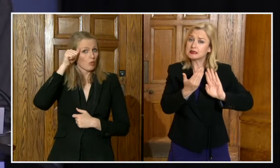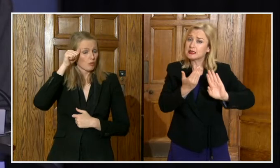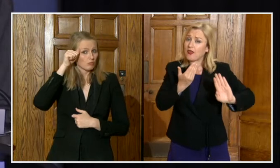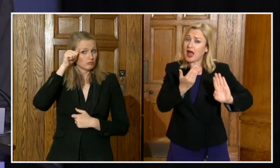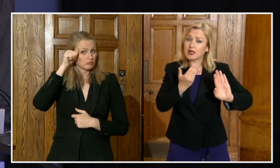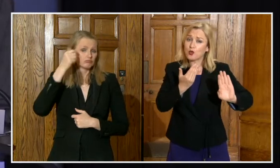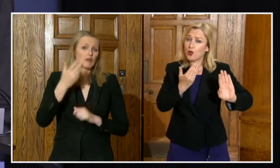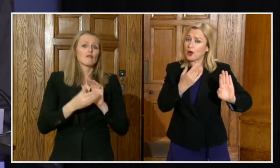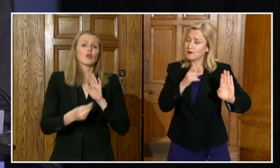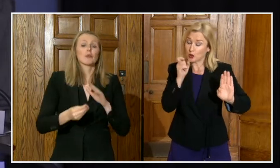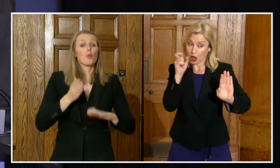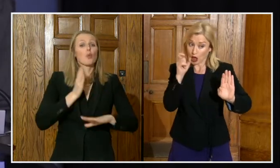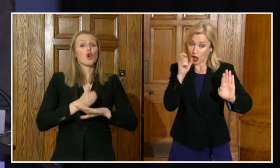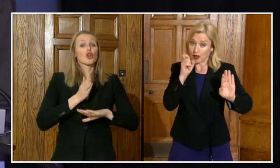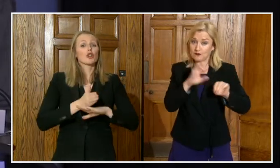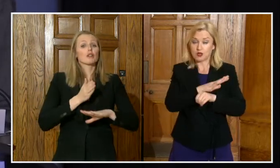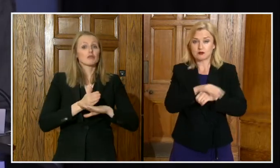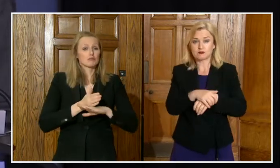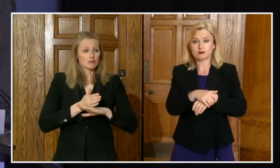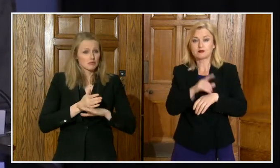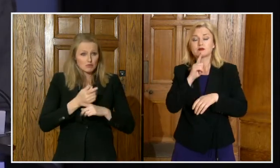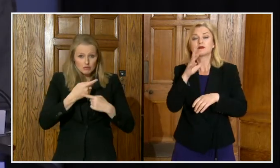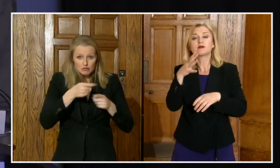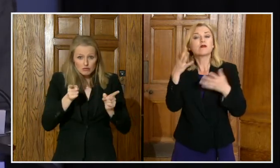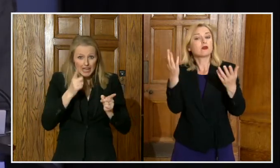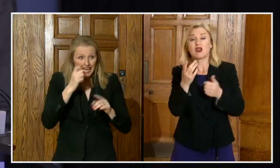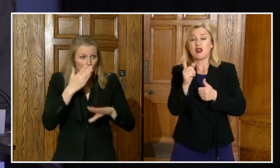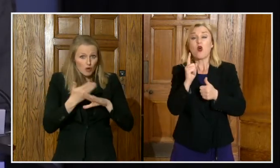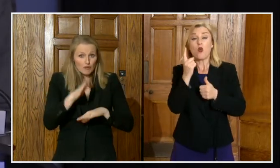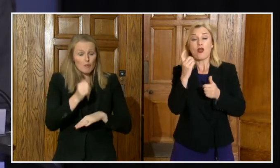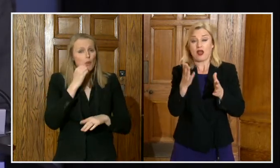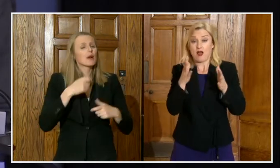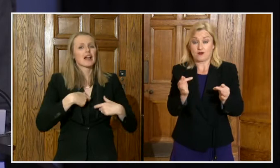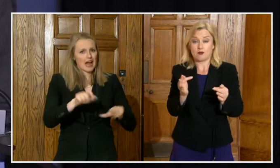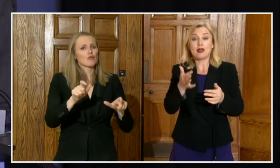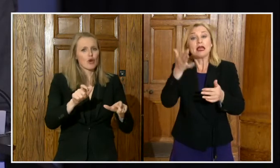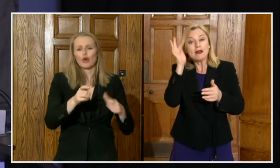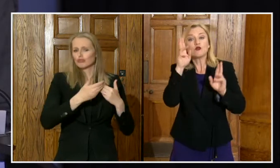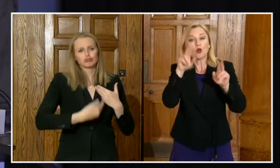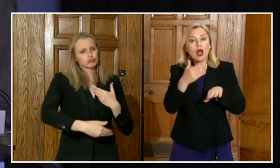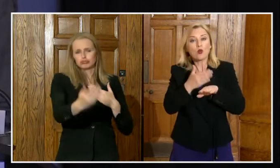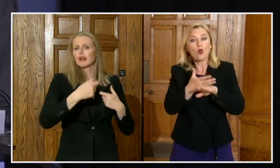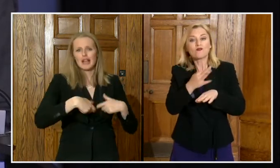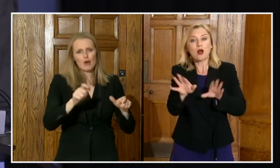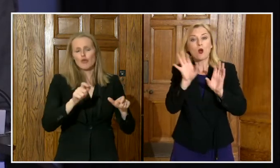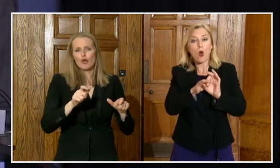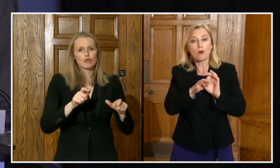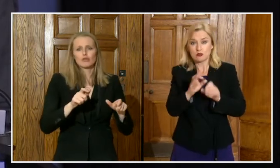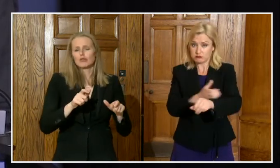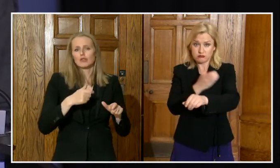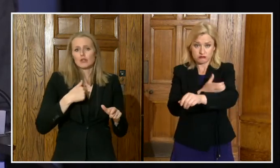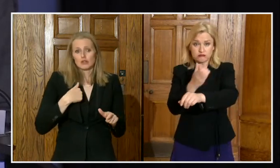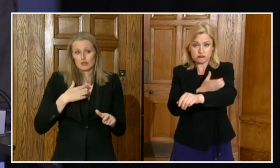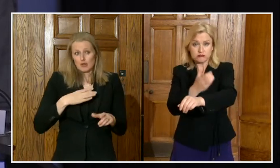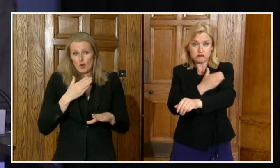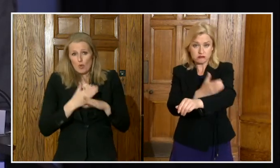of work, where people can work from home, that will undoubtedly need to continue. And we'll have to work very closely